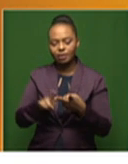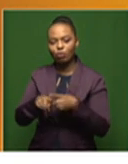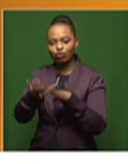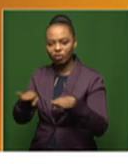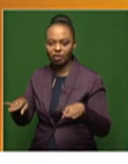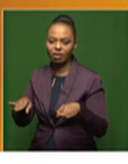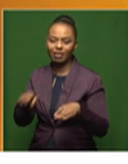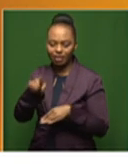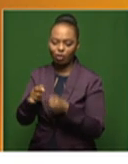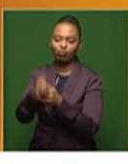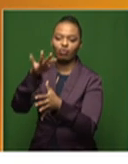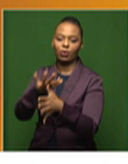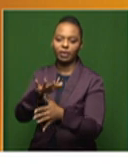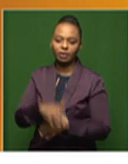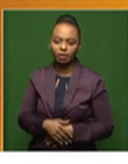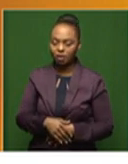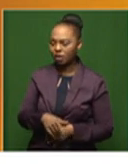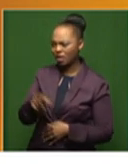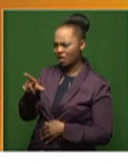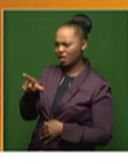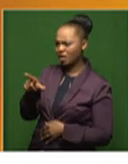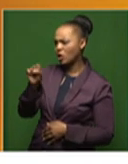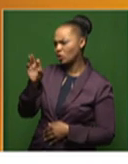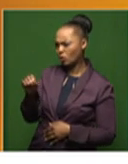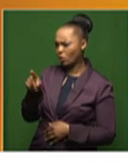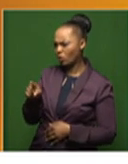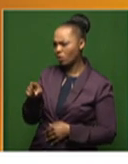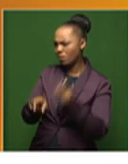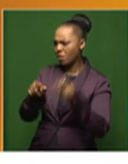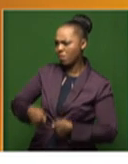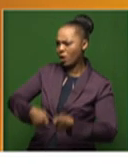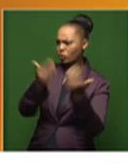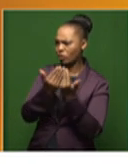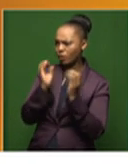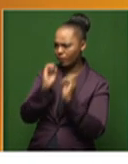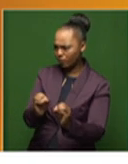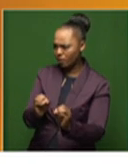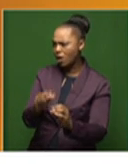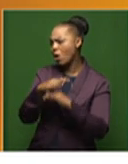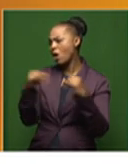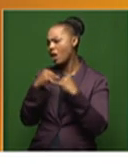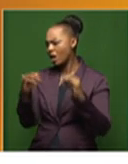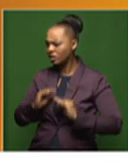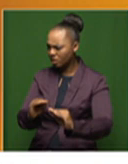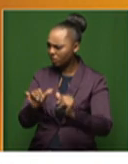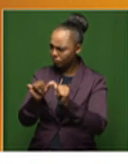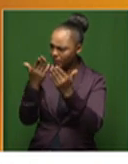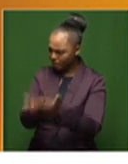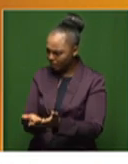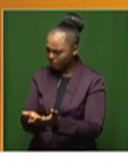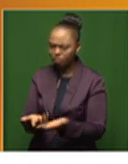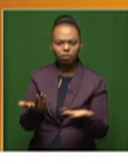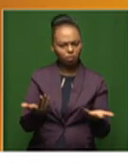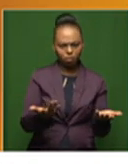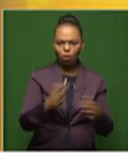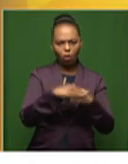So nobody's to go back to school in terms of contact learning. What about online teaching and learning? Well, online teaching and